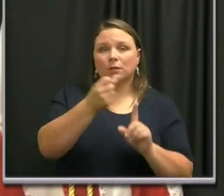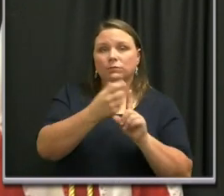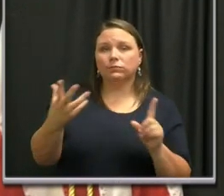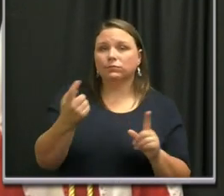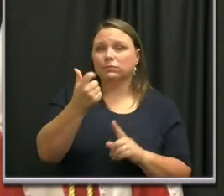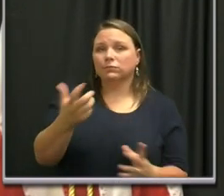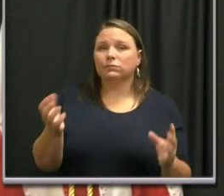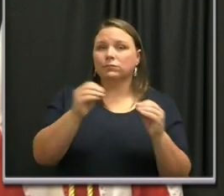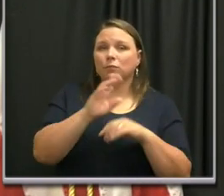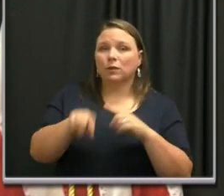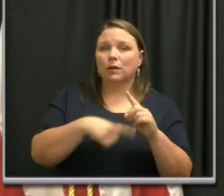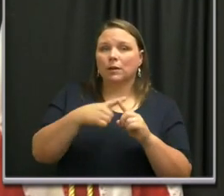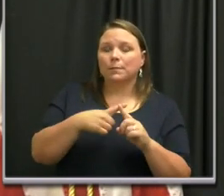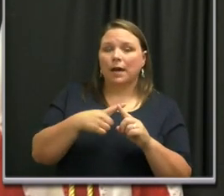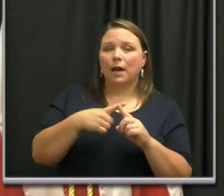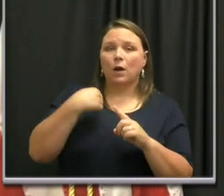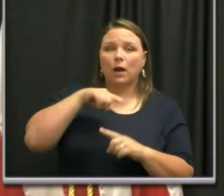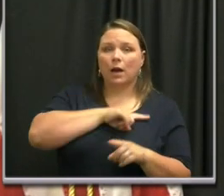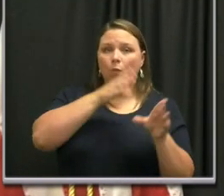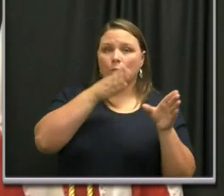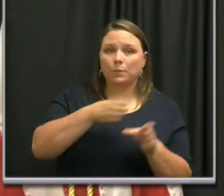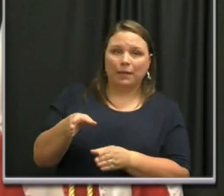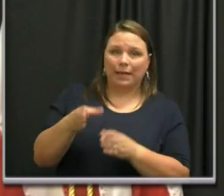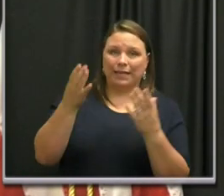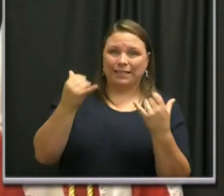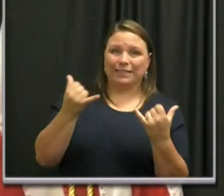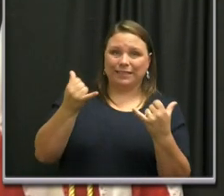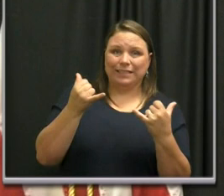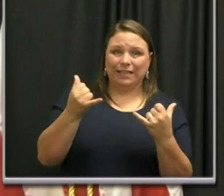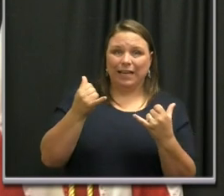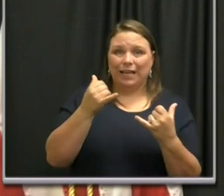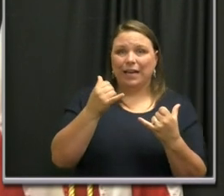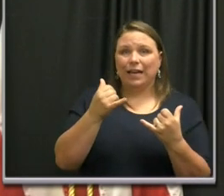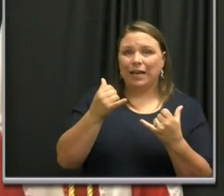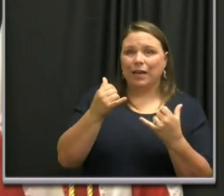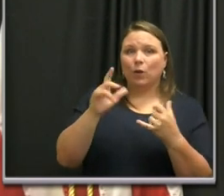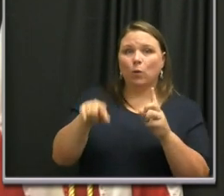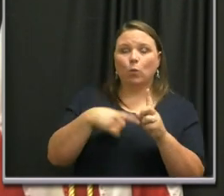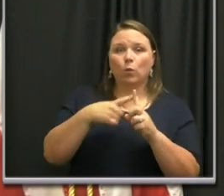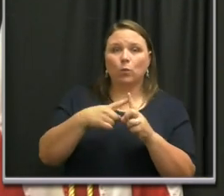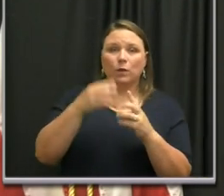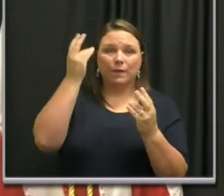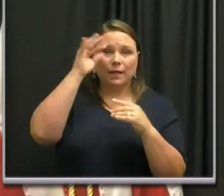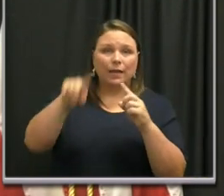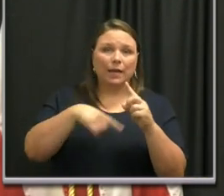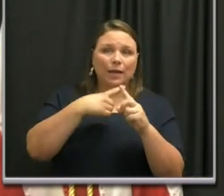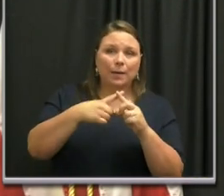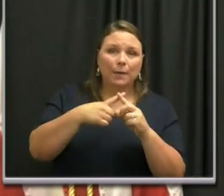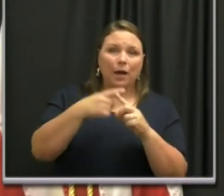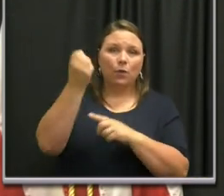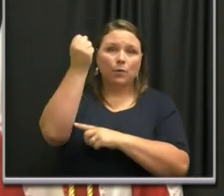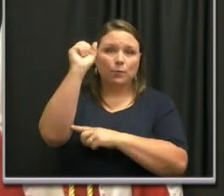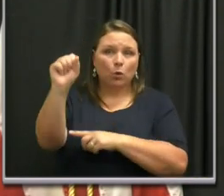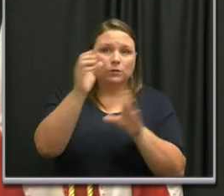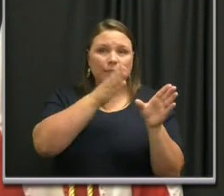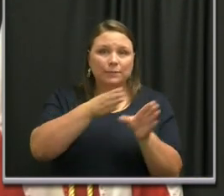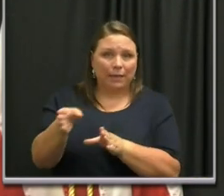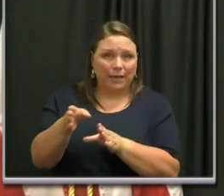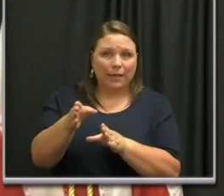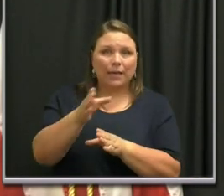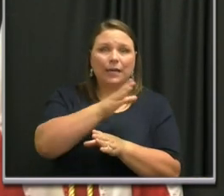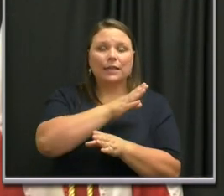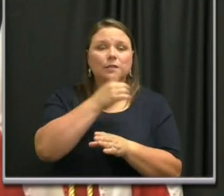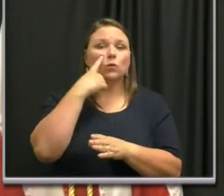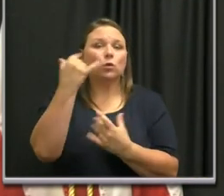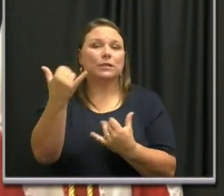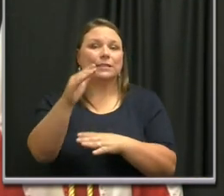more about Metro's plan today in anticipation of the protest or protests planned. And just wanted to